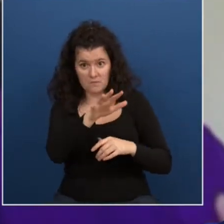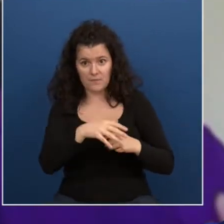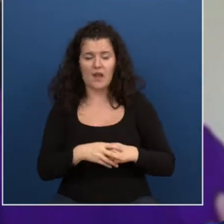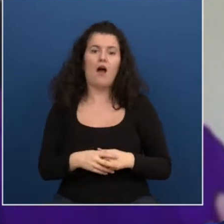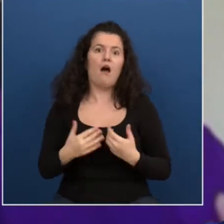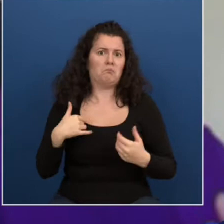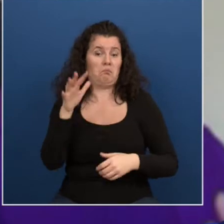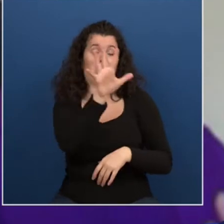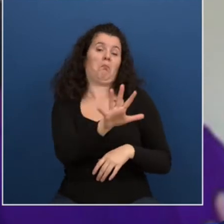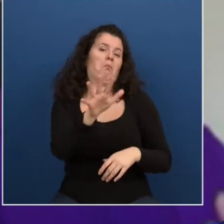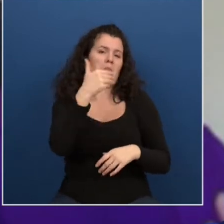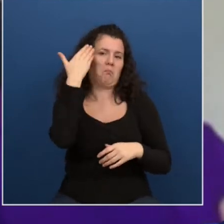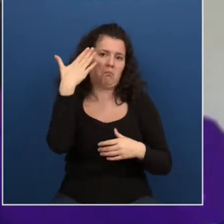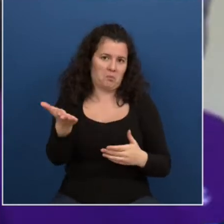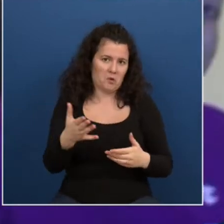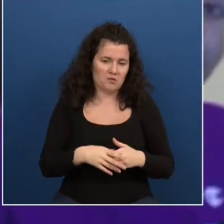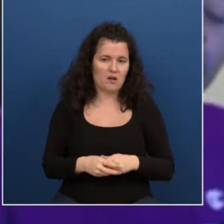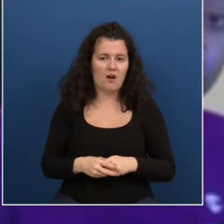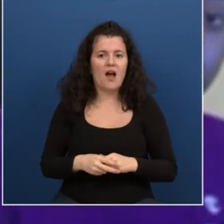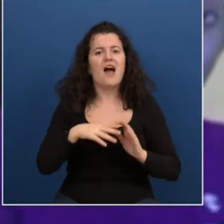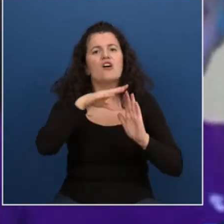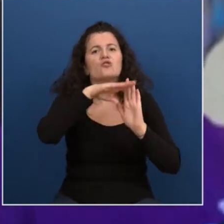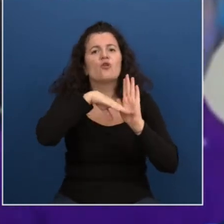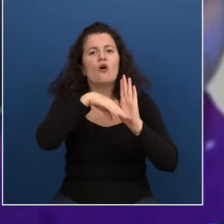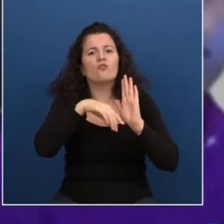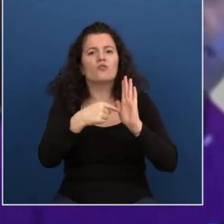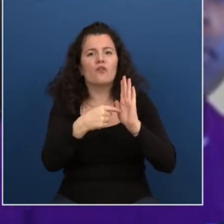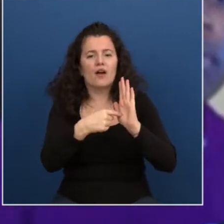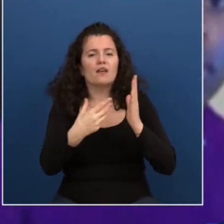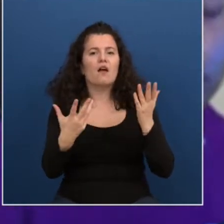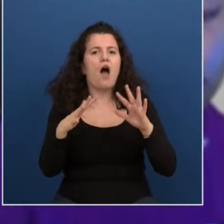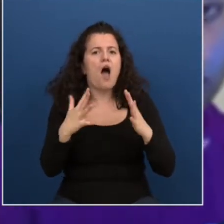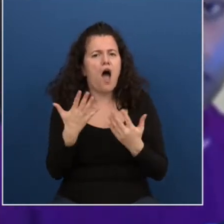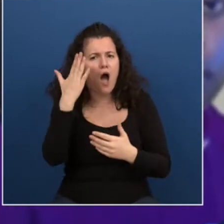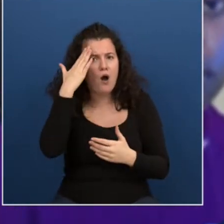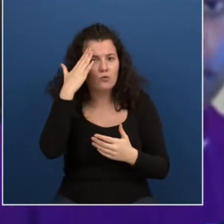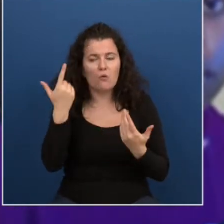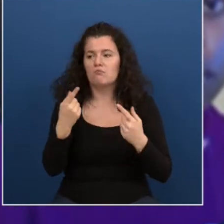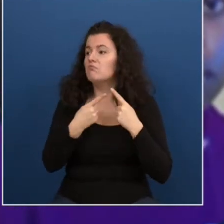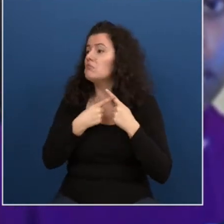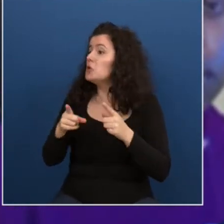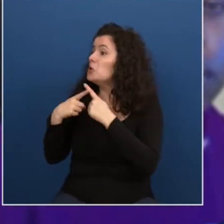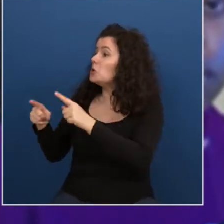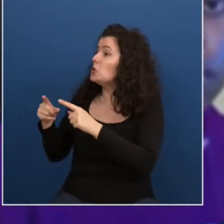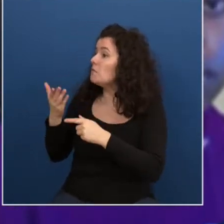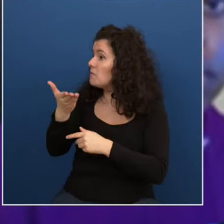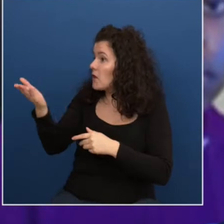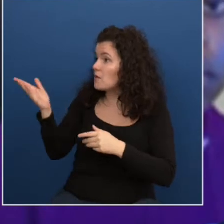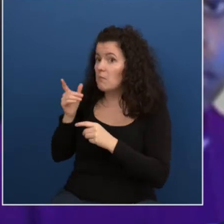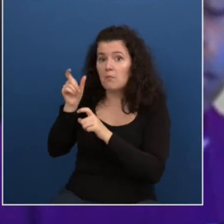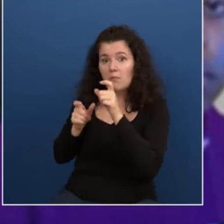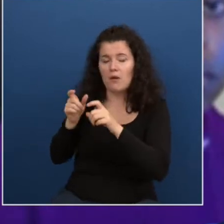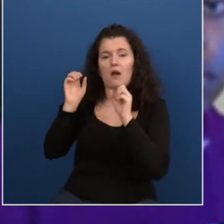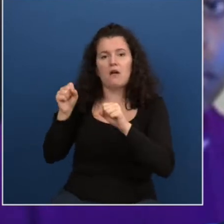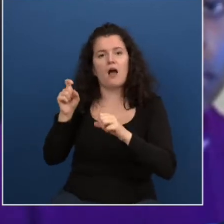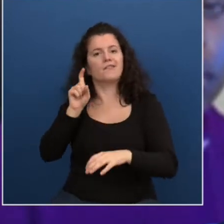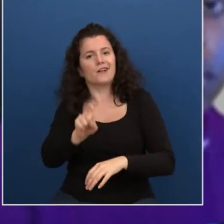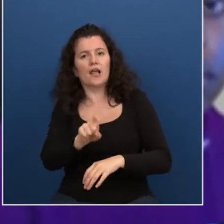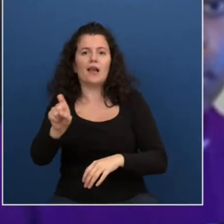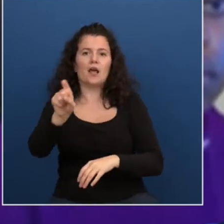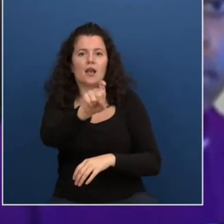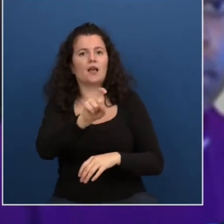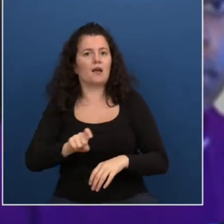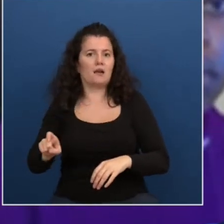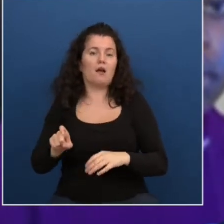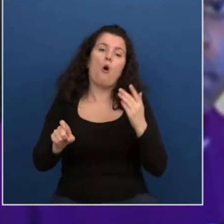say. For software to be accessible, it needs to be usable for people of all backgrounds and abilities. and it's our job as development teams to verify this is true